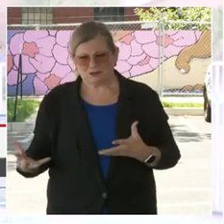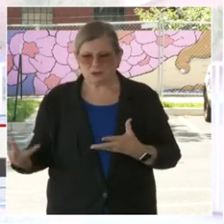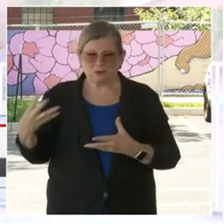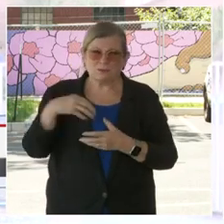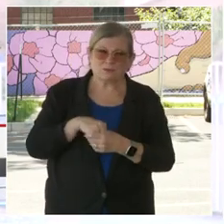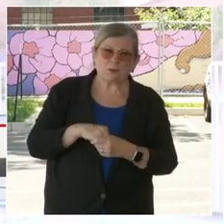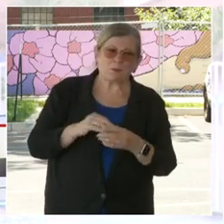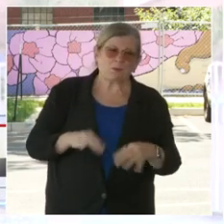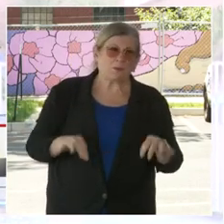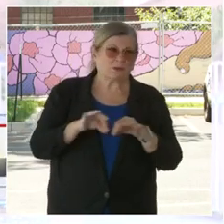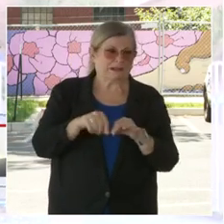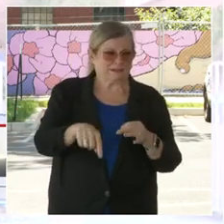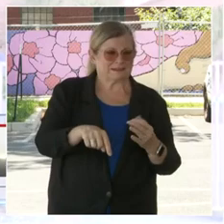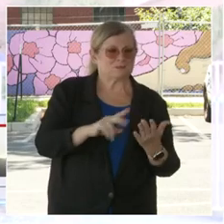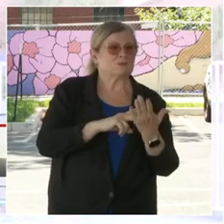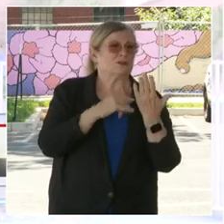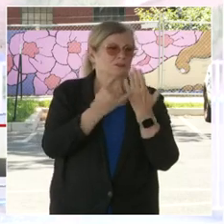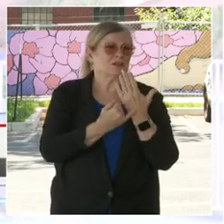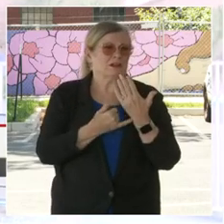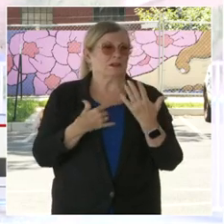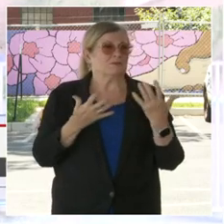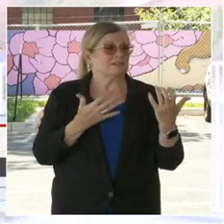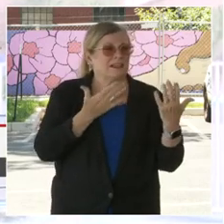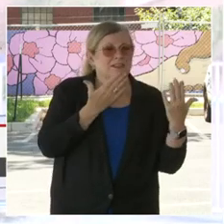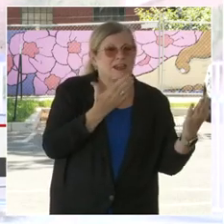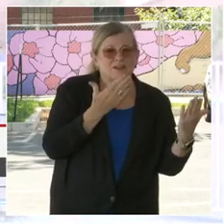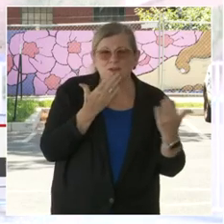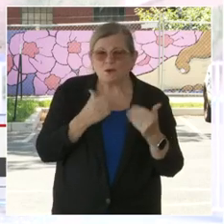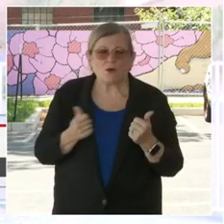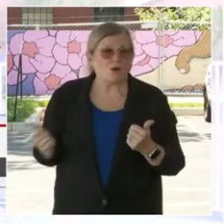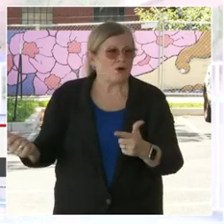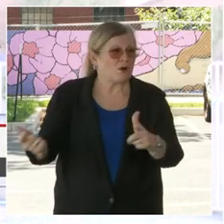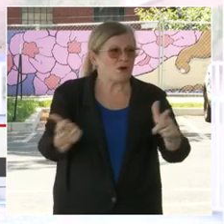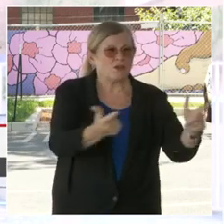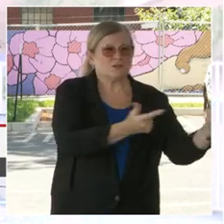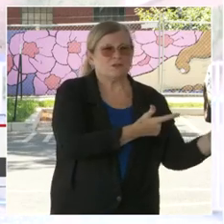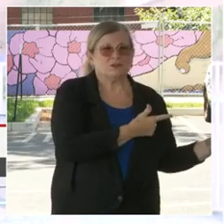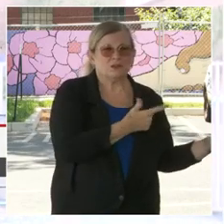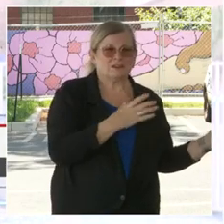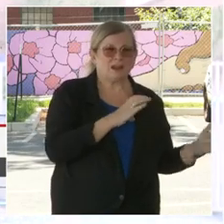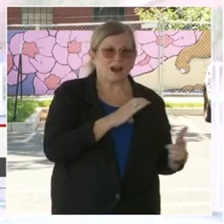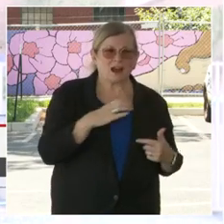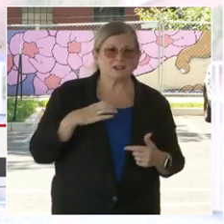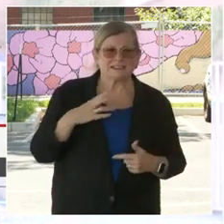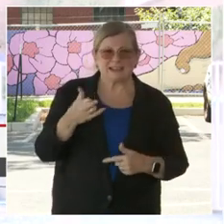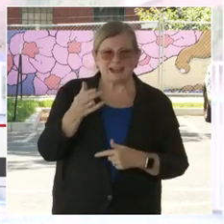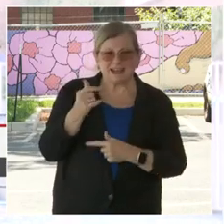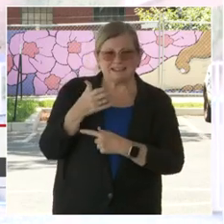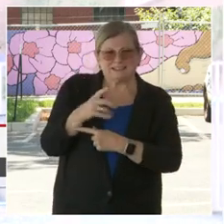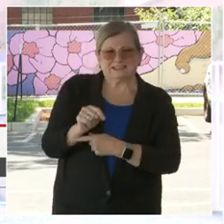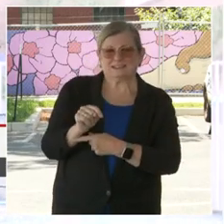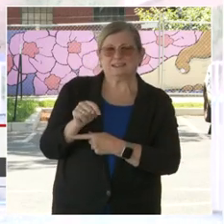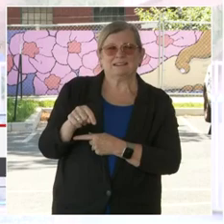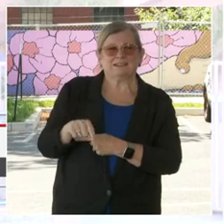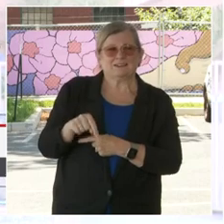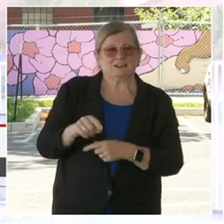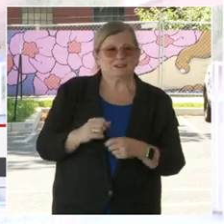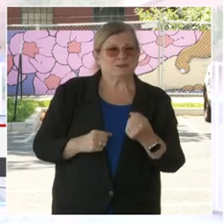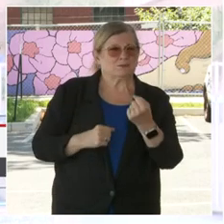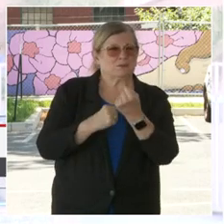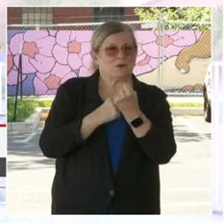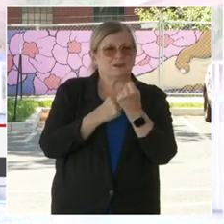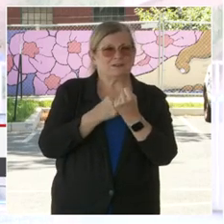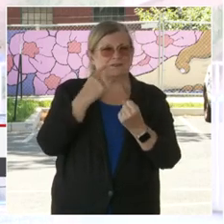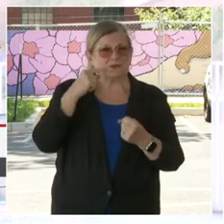most importantly, I would like to thank you, the Congress Heights community, for your support on the overall St. Elizabeth East project.